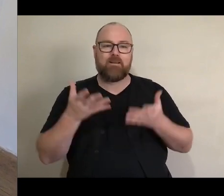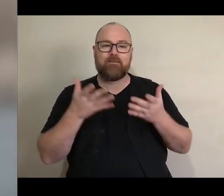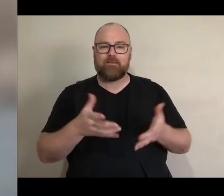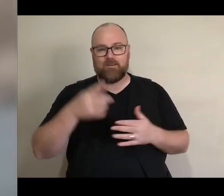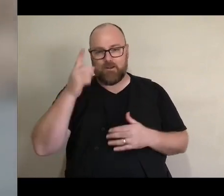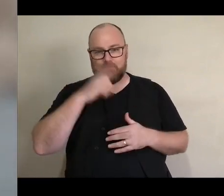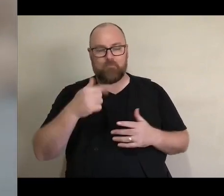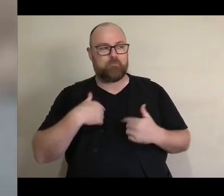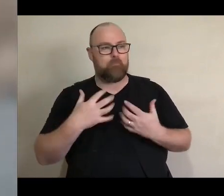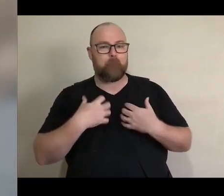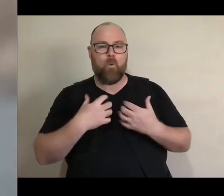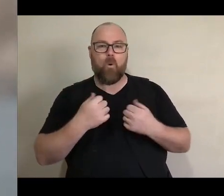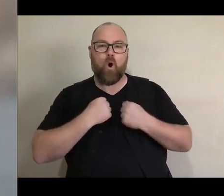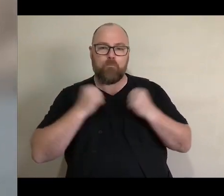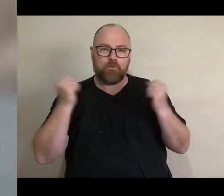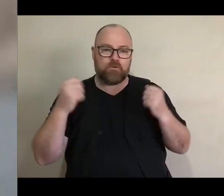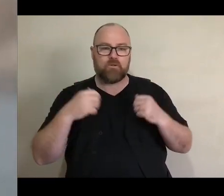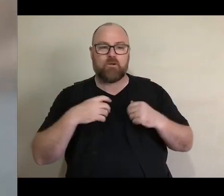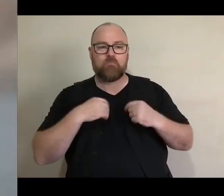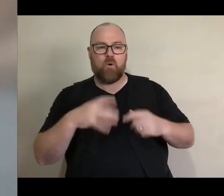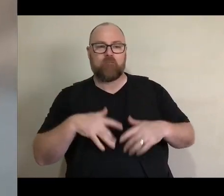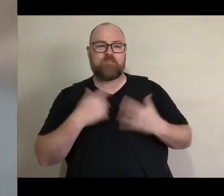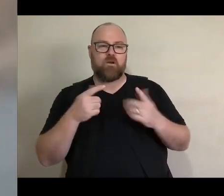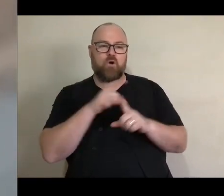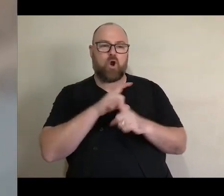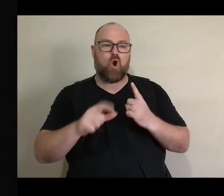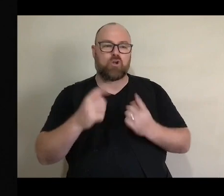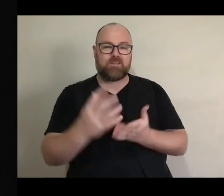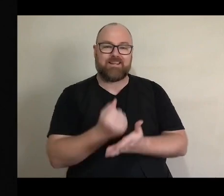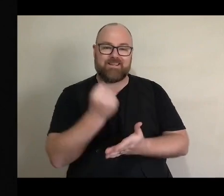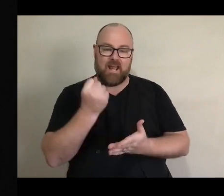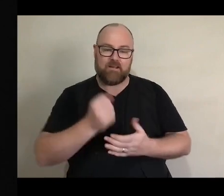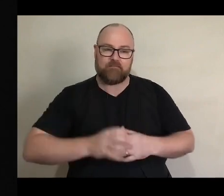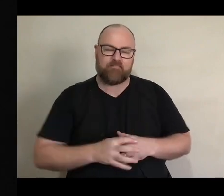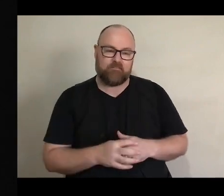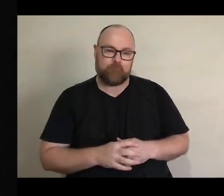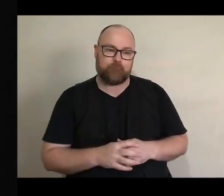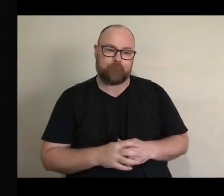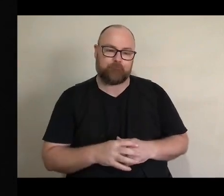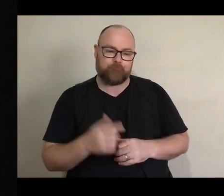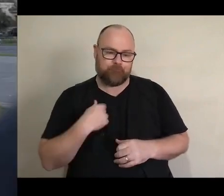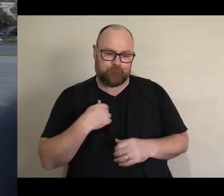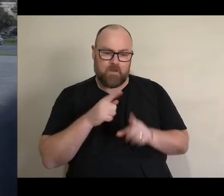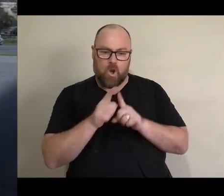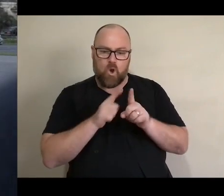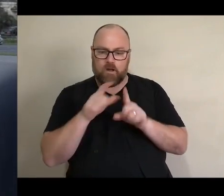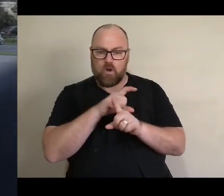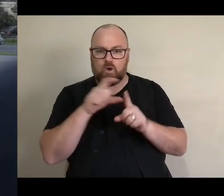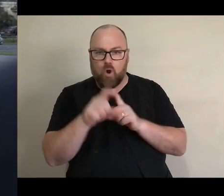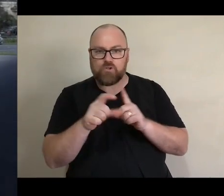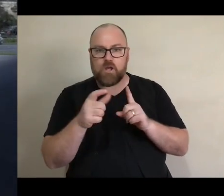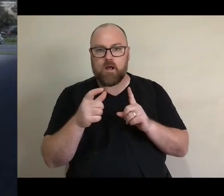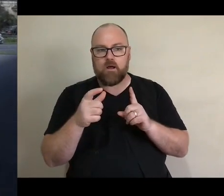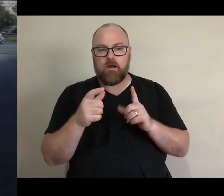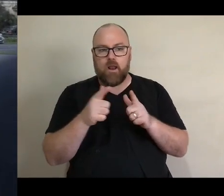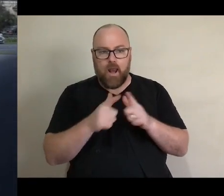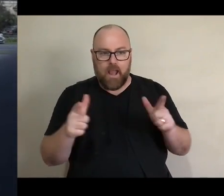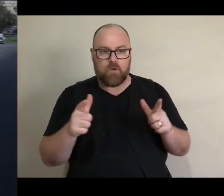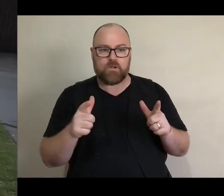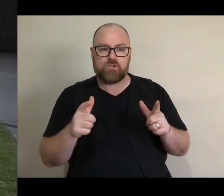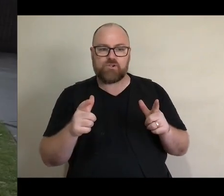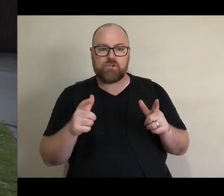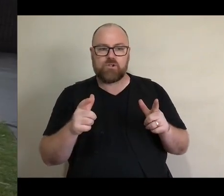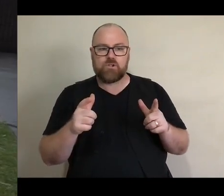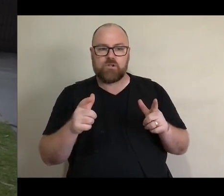more freely, feel more culturally safe. Learning back culture and language and all these sort of concepts